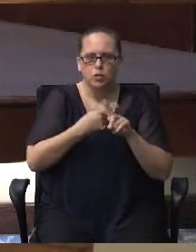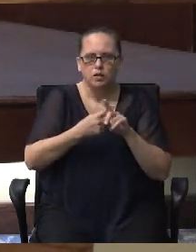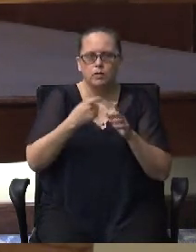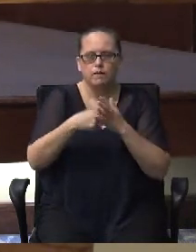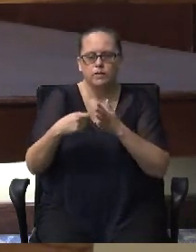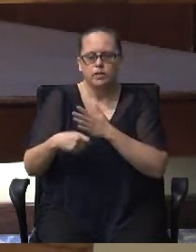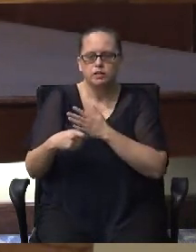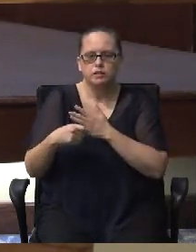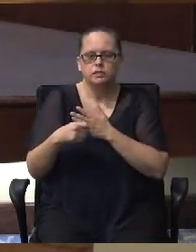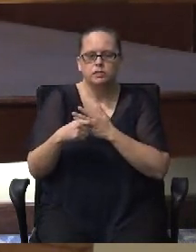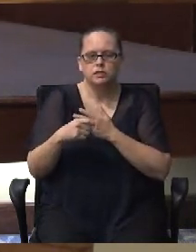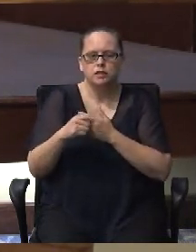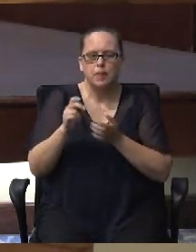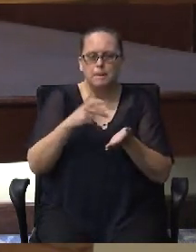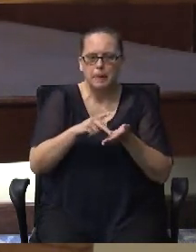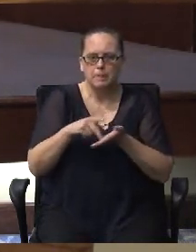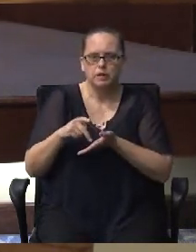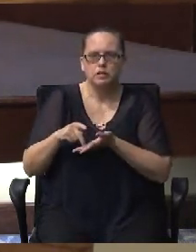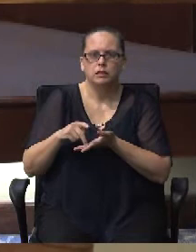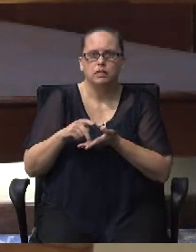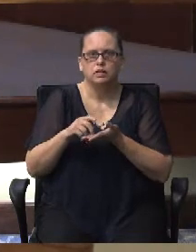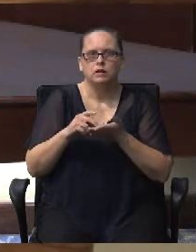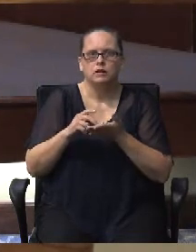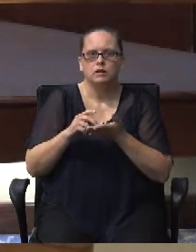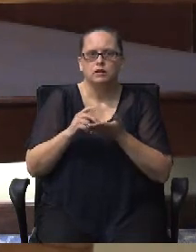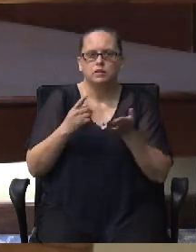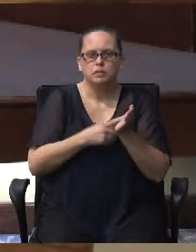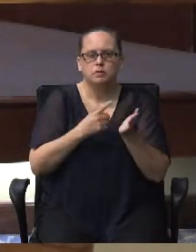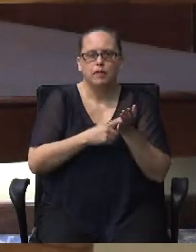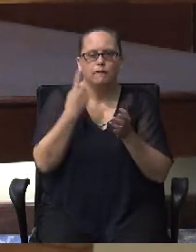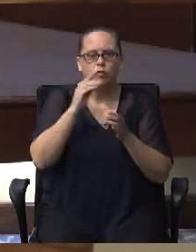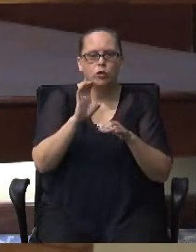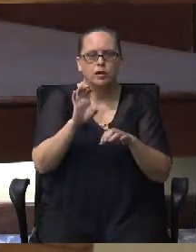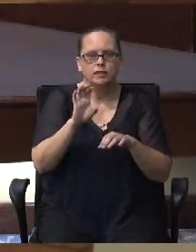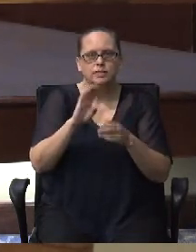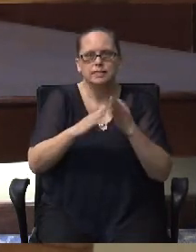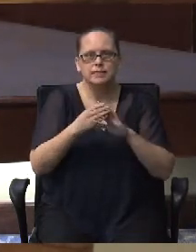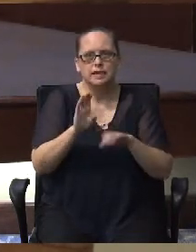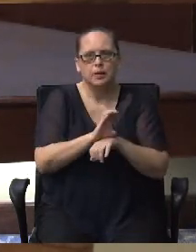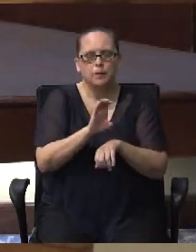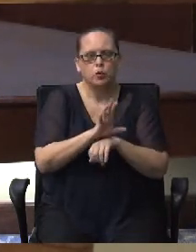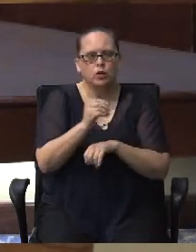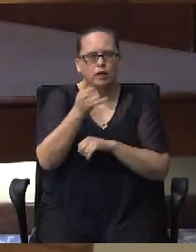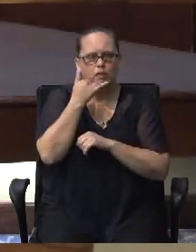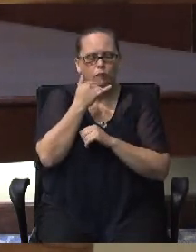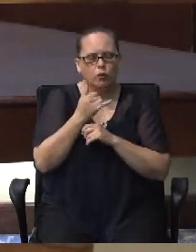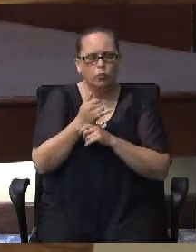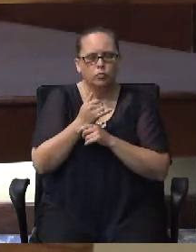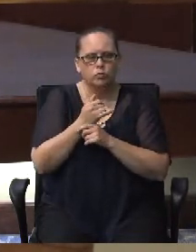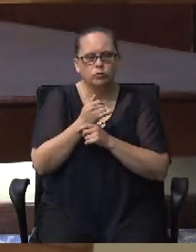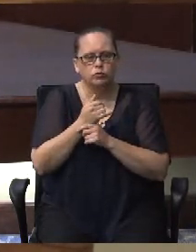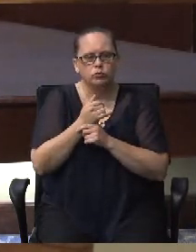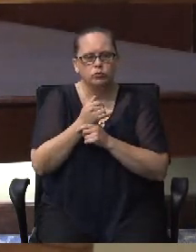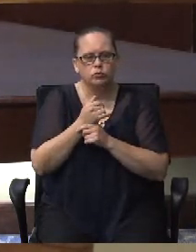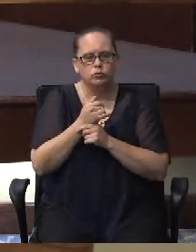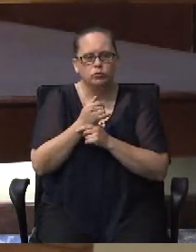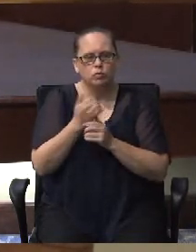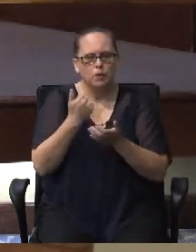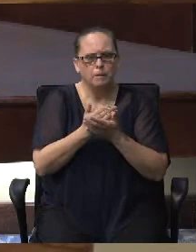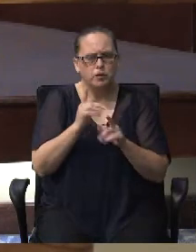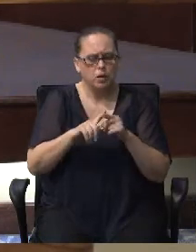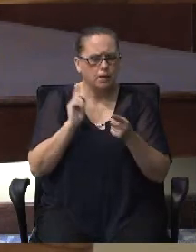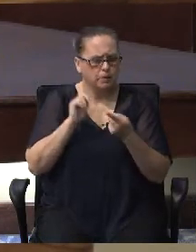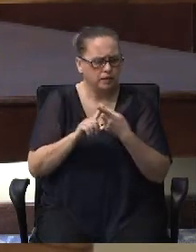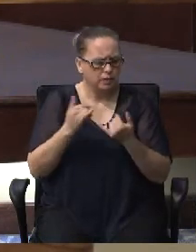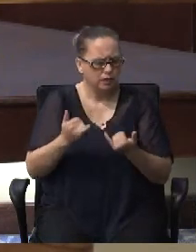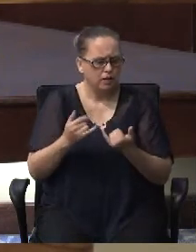and installment payments, and supplies for city computers, copiers, and telephones. Vendor expenditures up to a budget amount for various carts